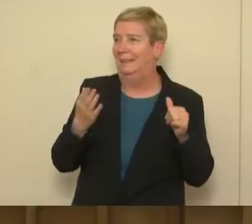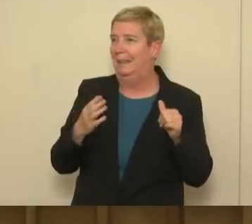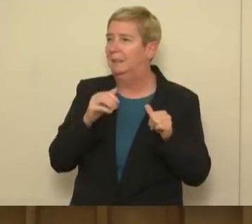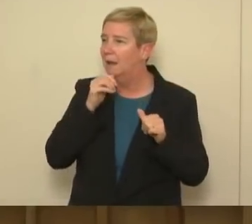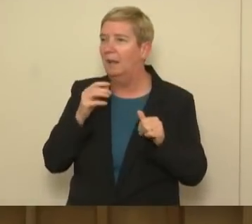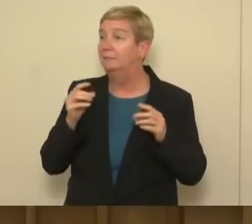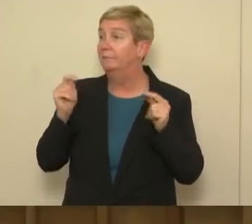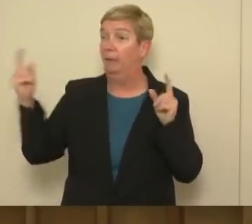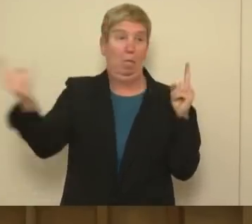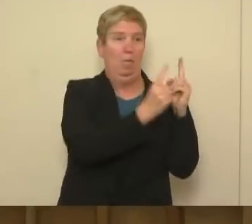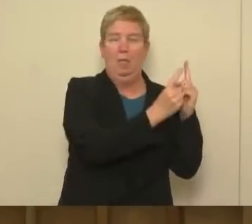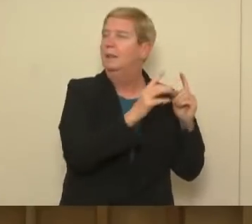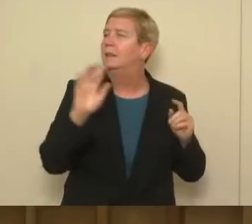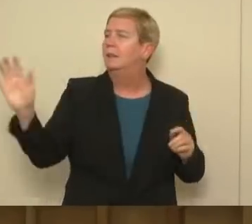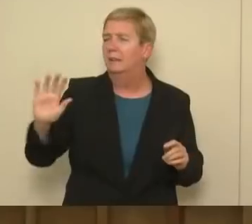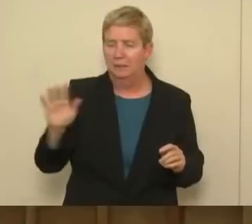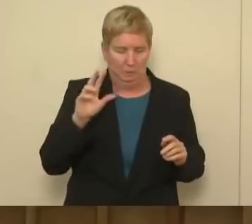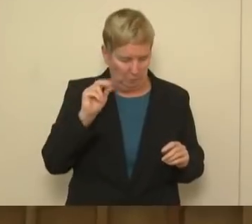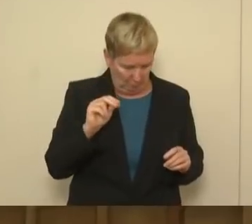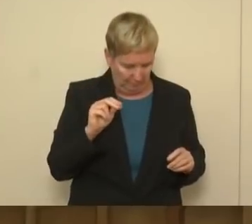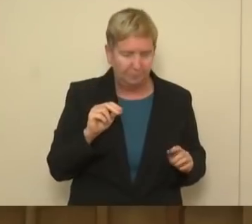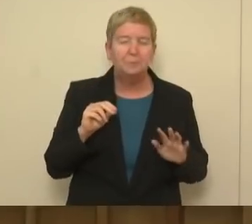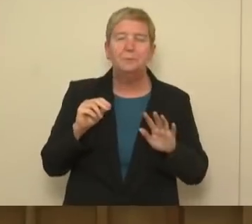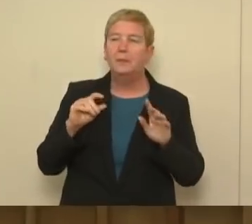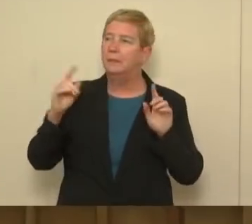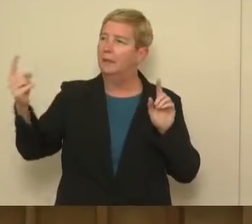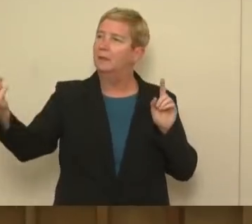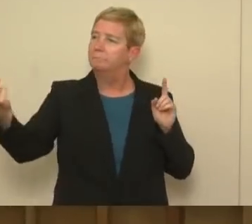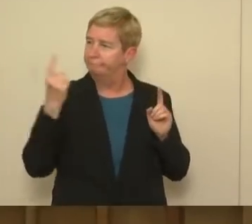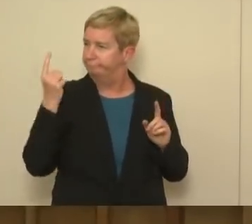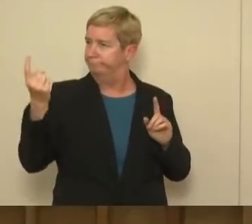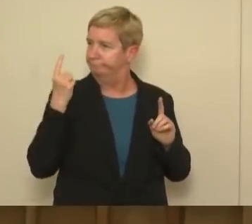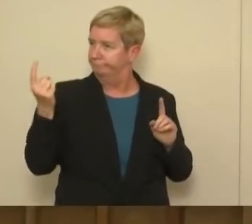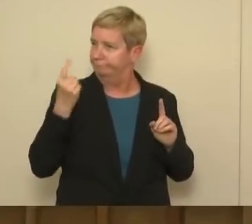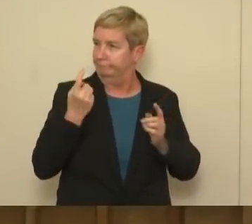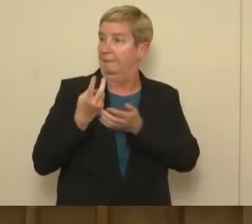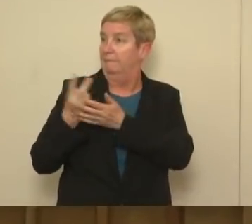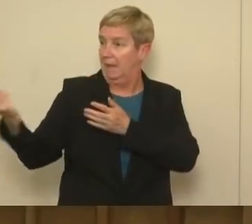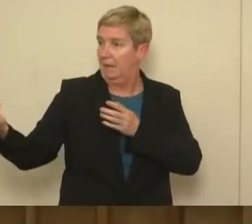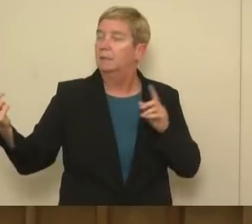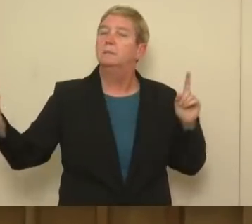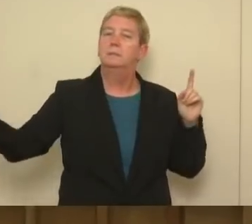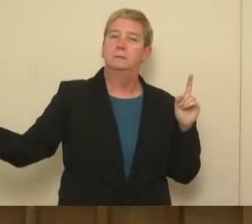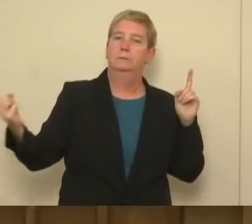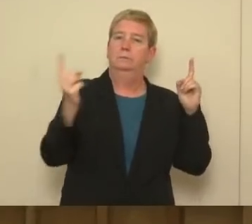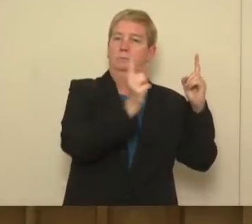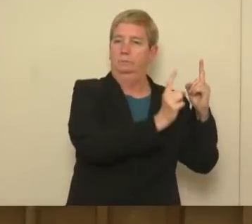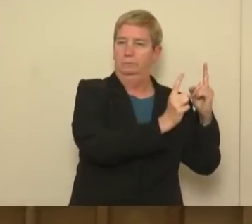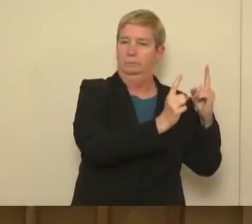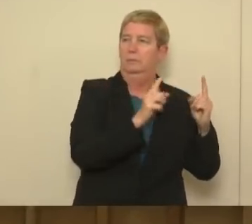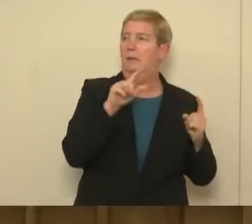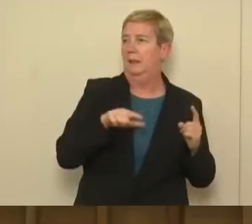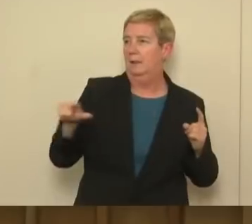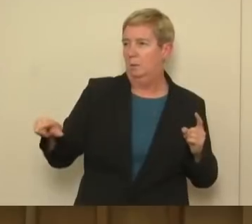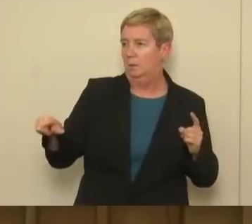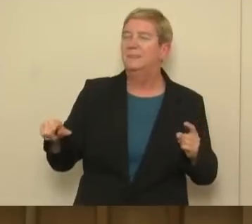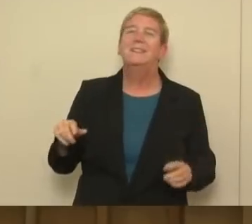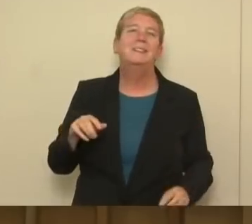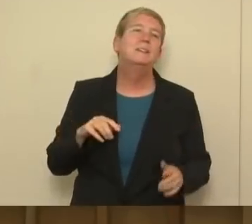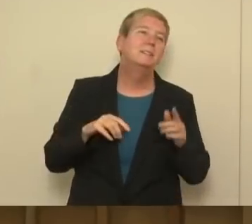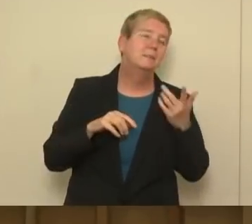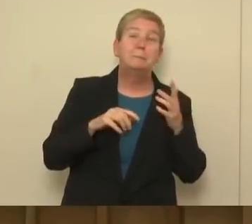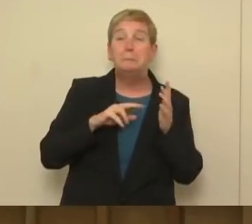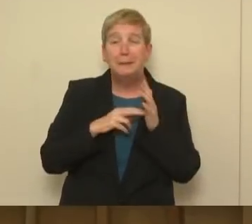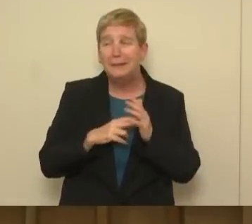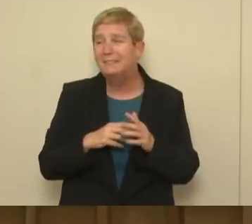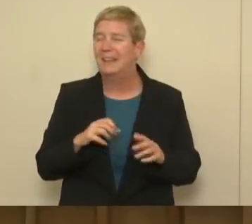protocol is, as they've communicated it to us and has happened in census of past, is that they don't do that the first time around. They don't say, knock, knock, you're not